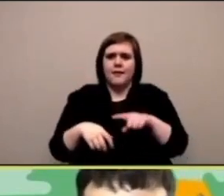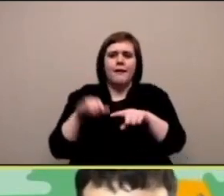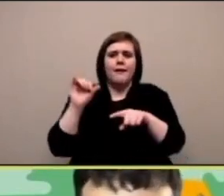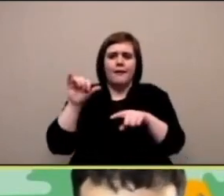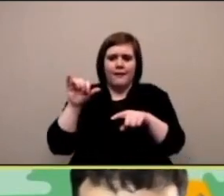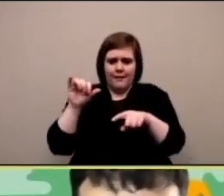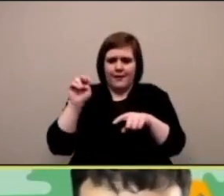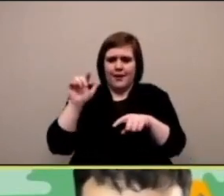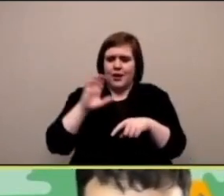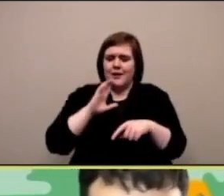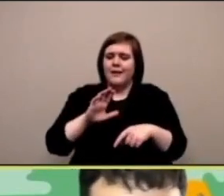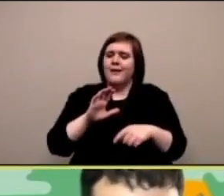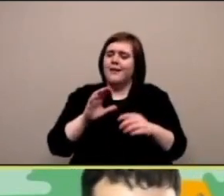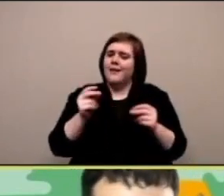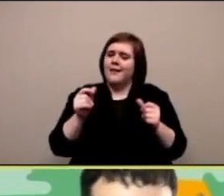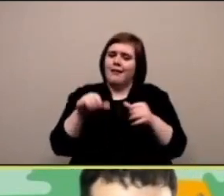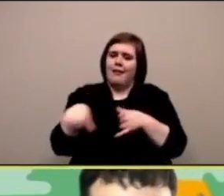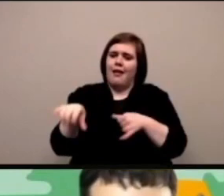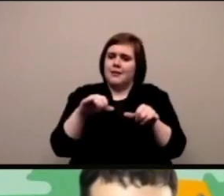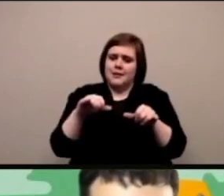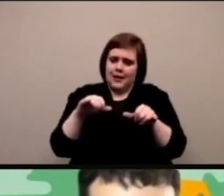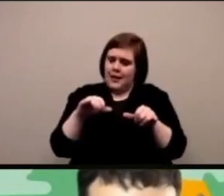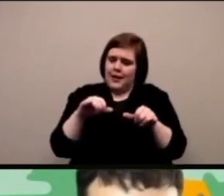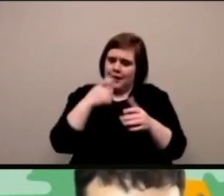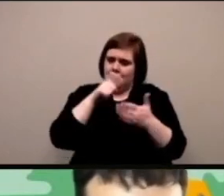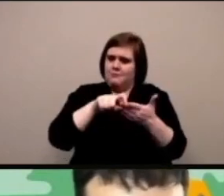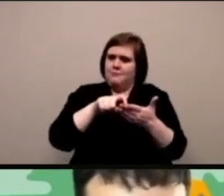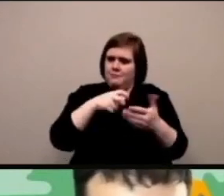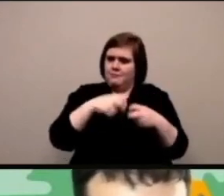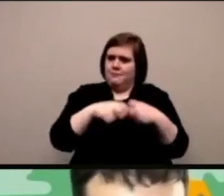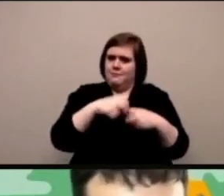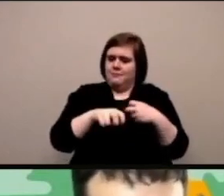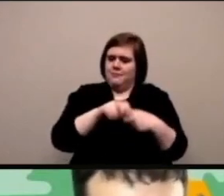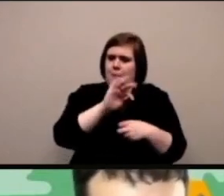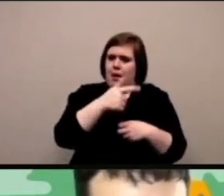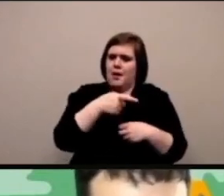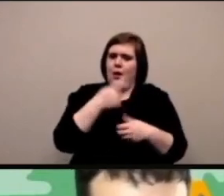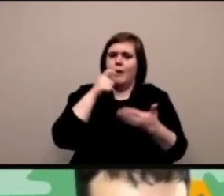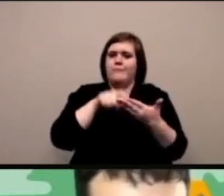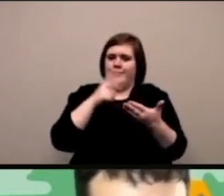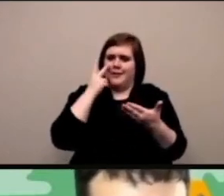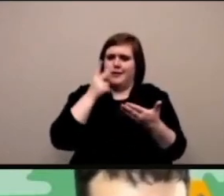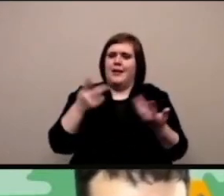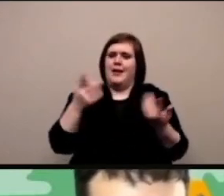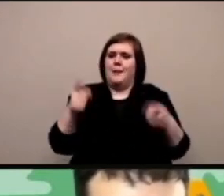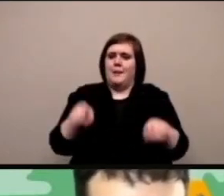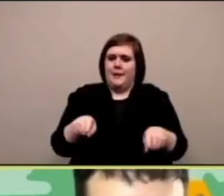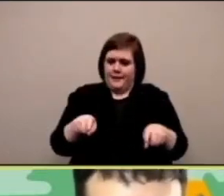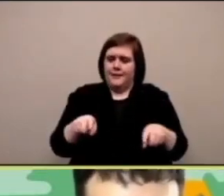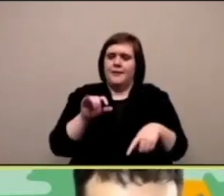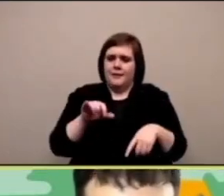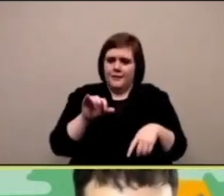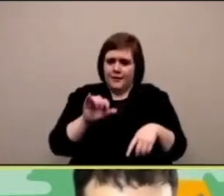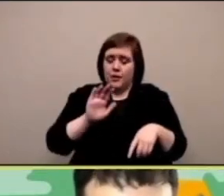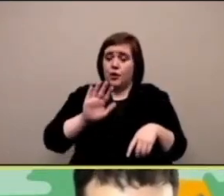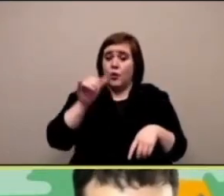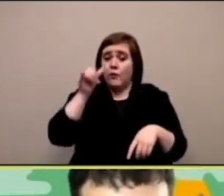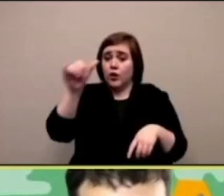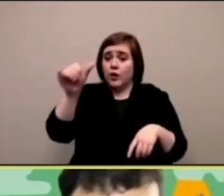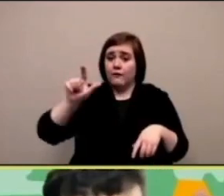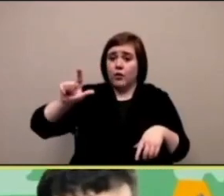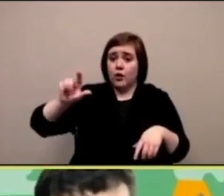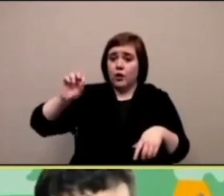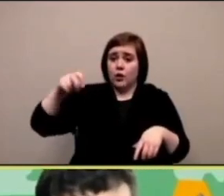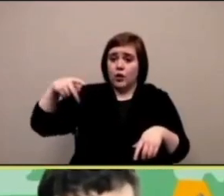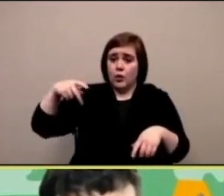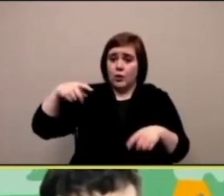Classic bug. What did I do? So I think I see what's happening. In your forever loop, it